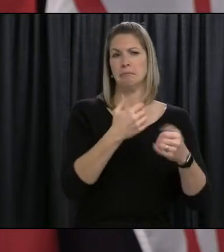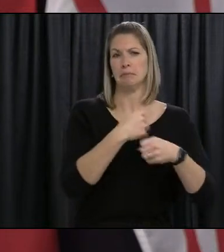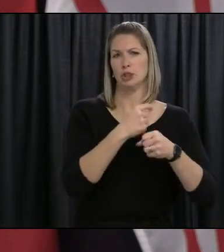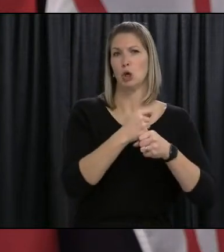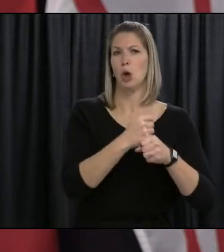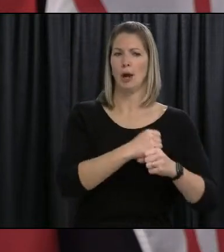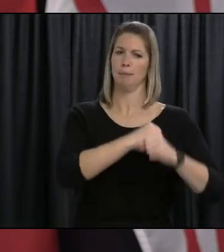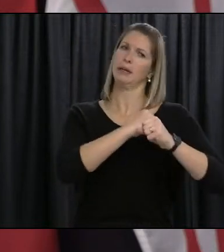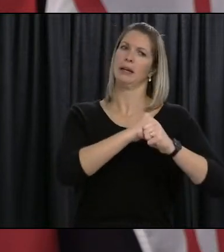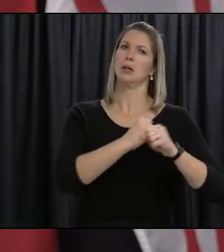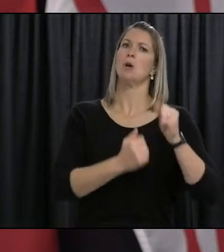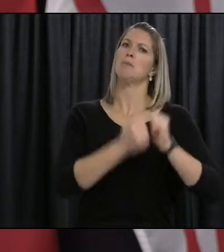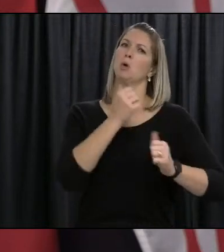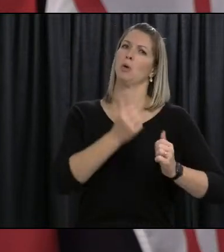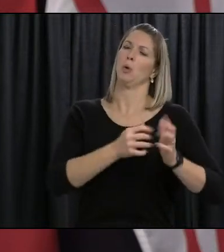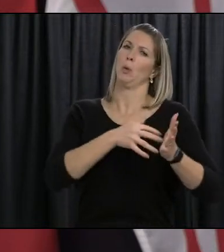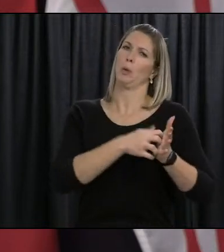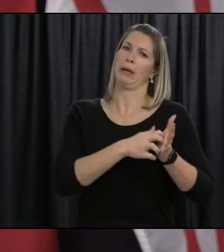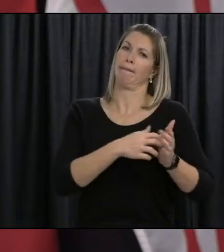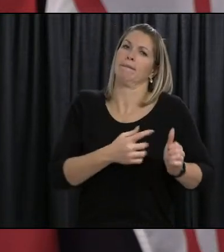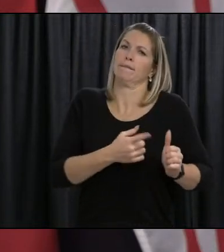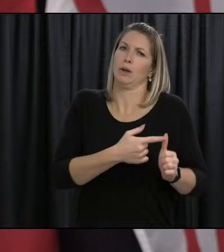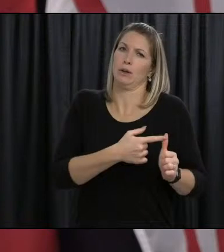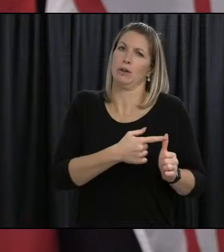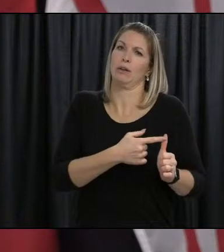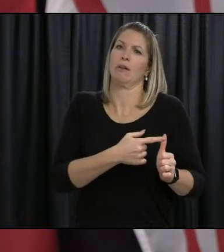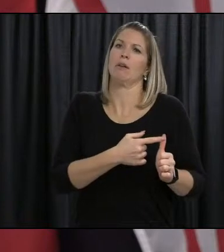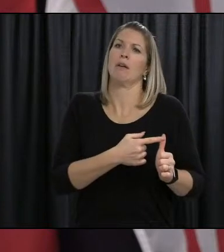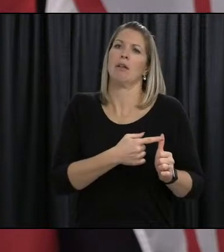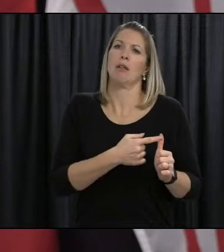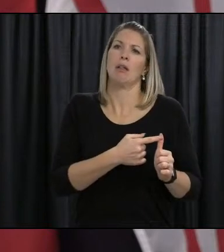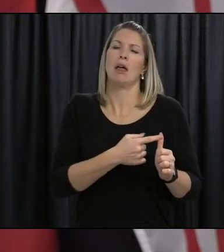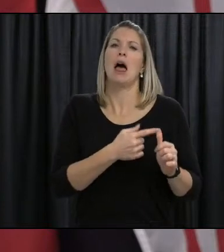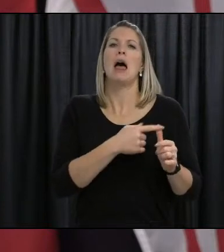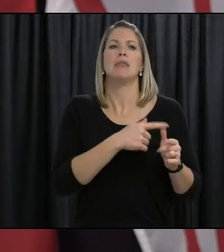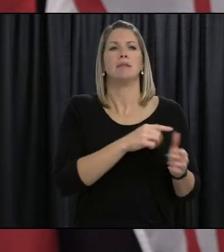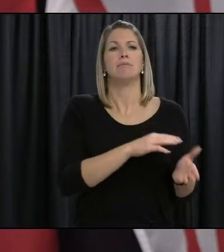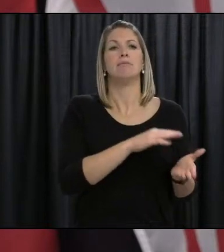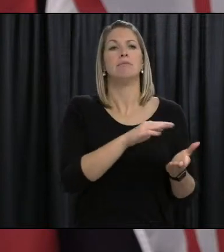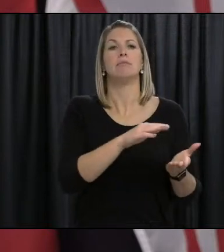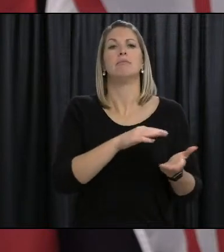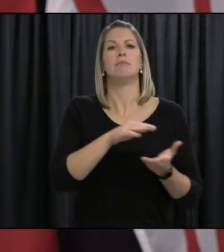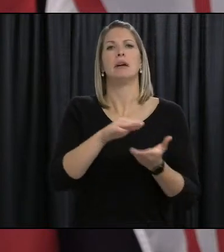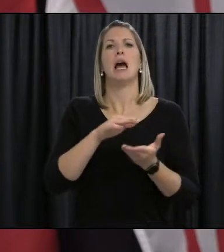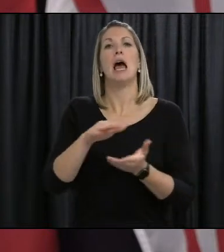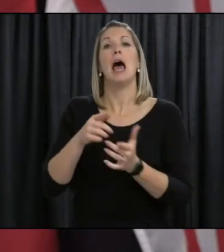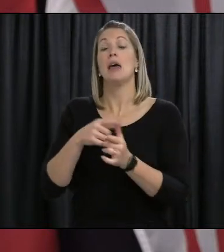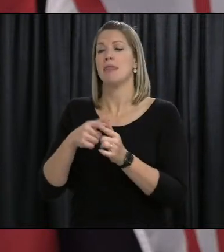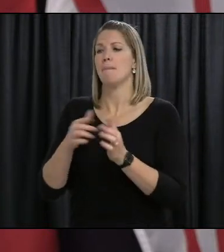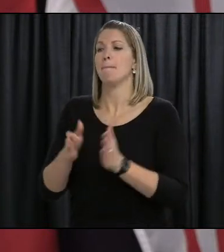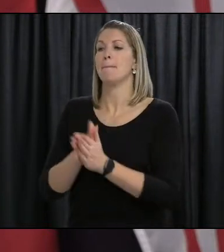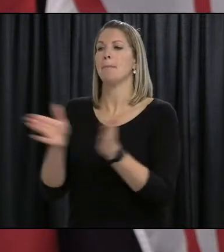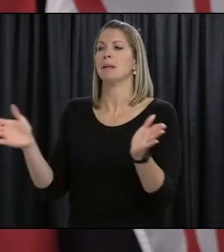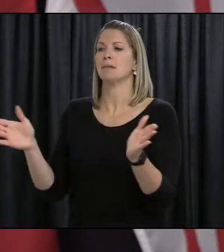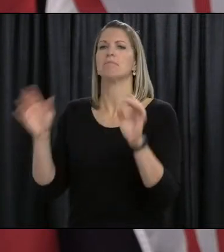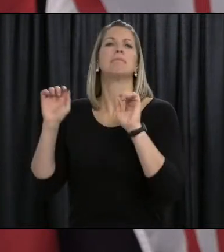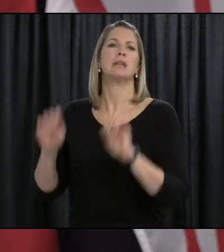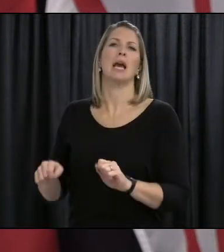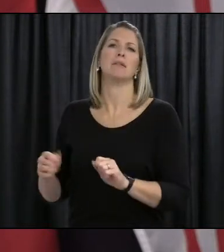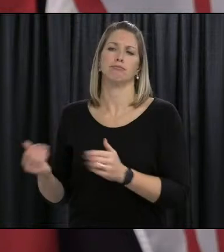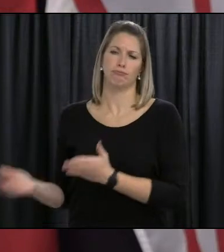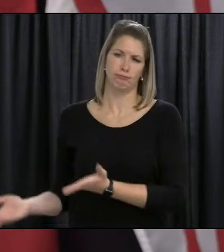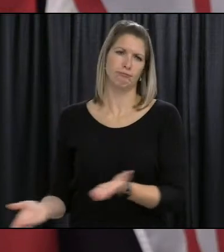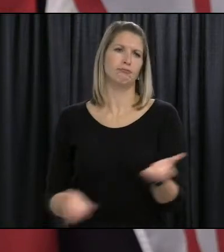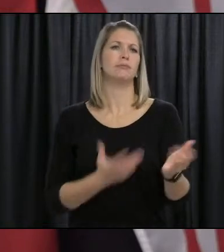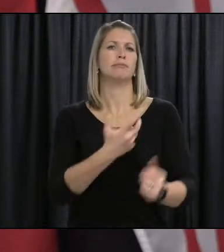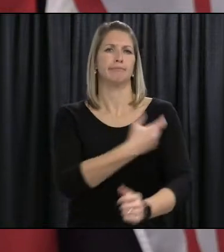the supply then follows and comes behind, that the general population would be accessible